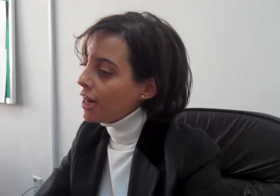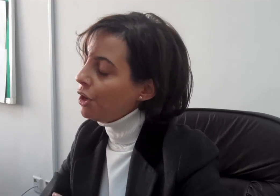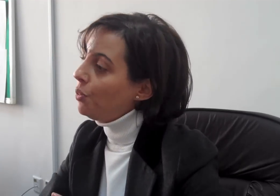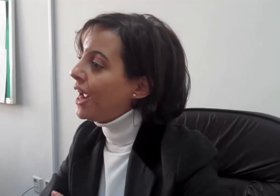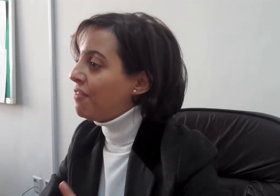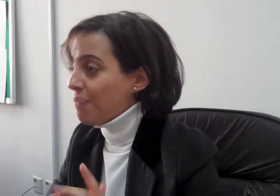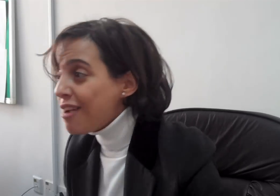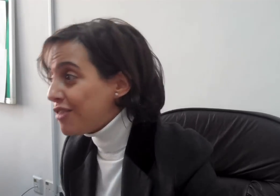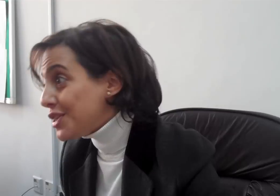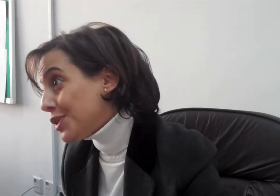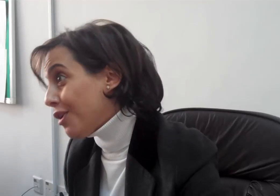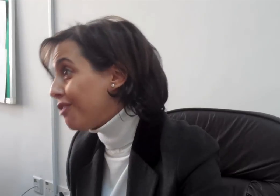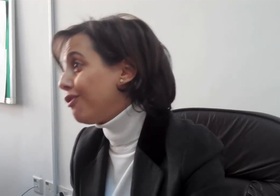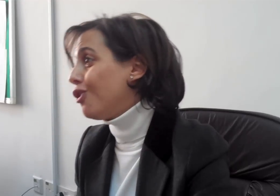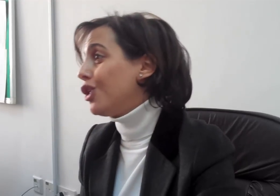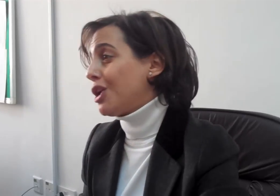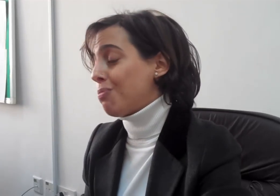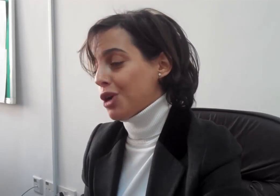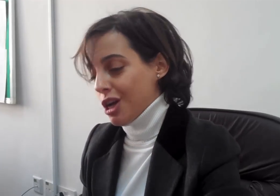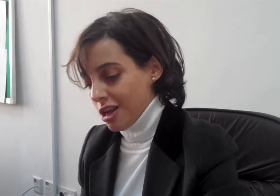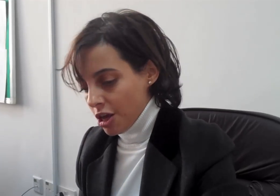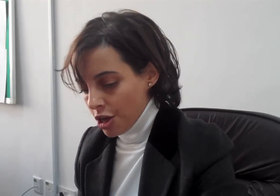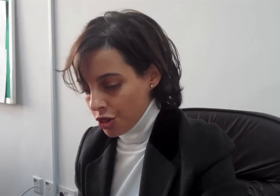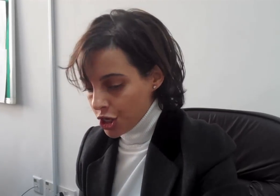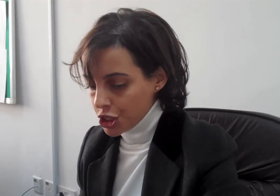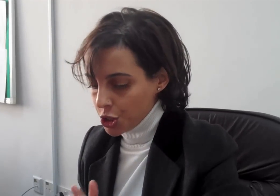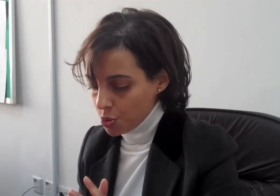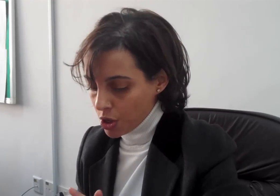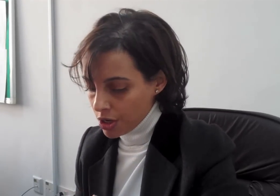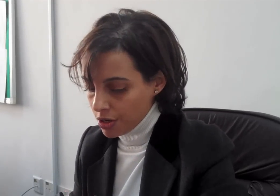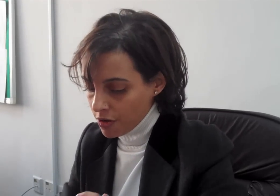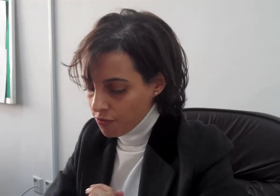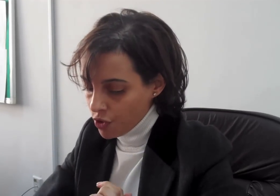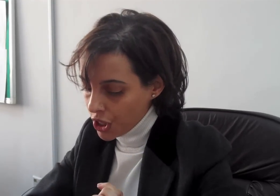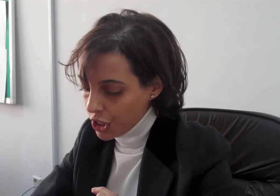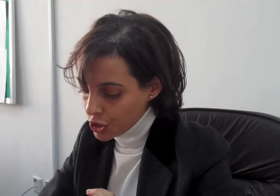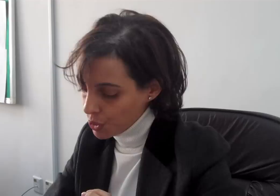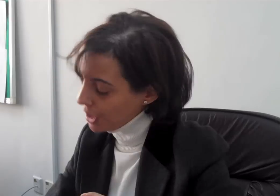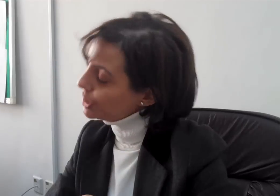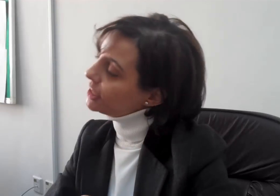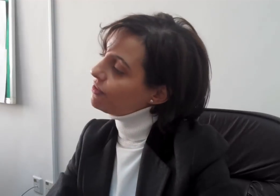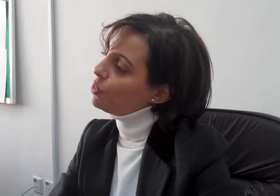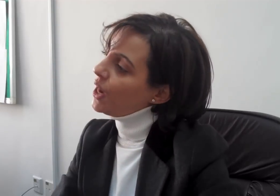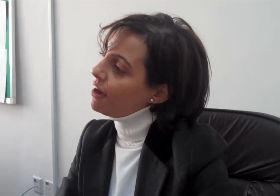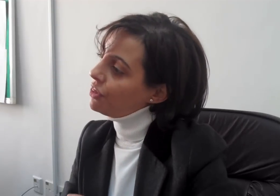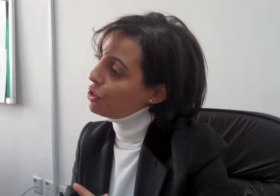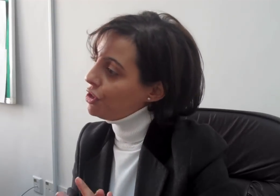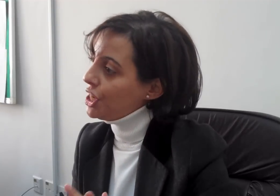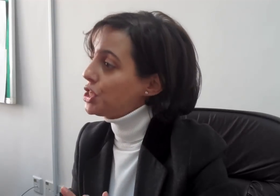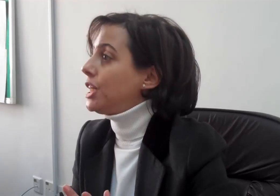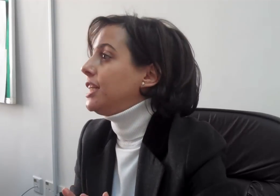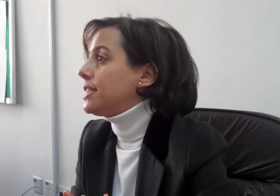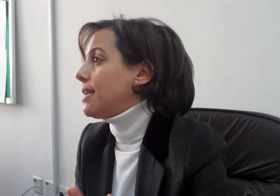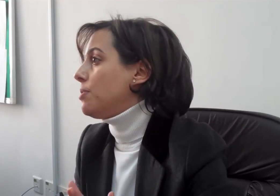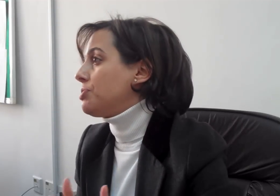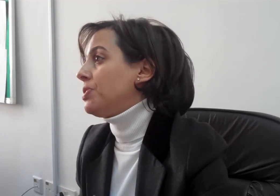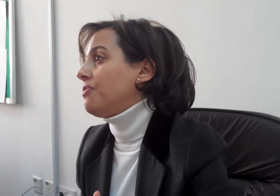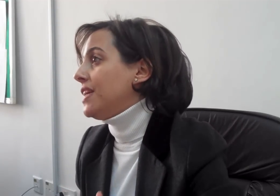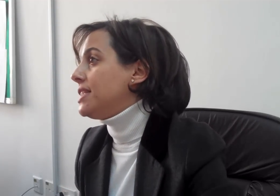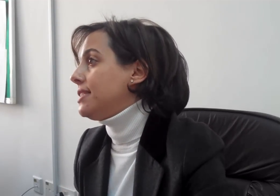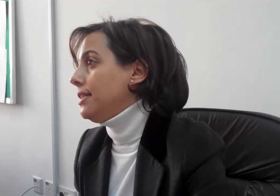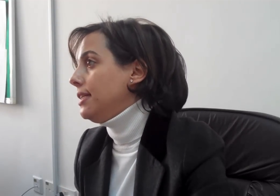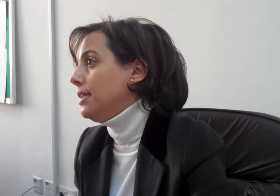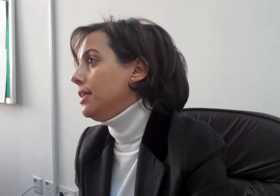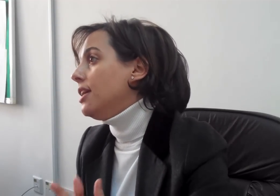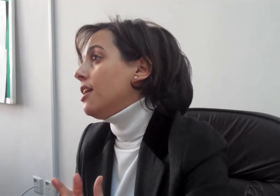then finally, we have, by virtue of law number 31 for the year 2007, we have the creation and the establishment